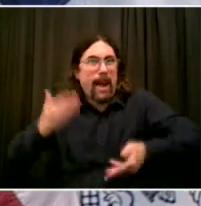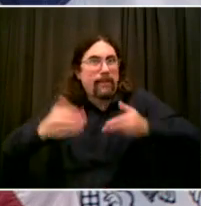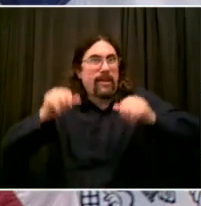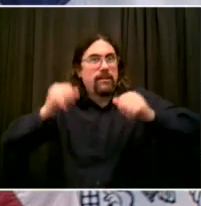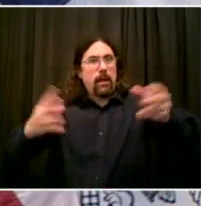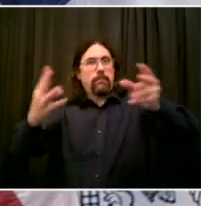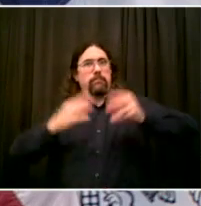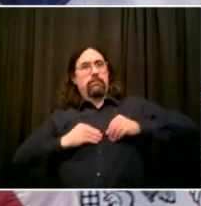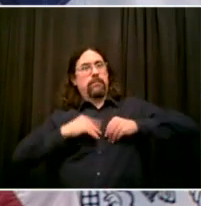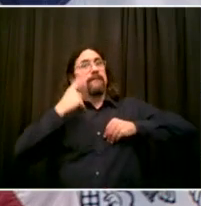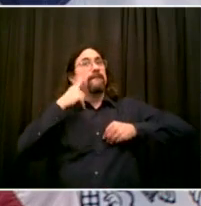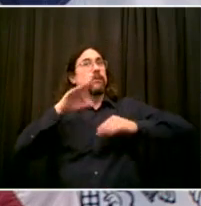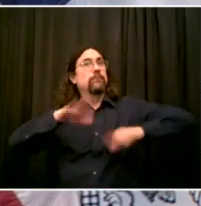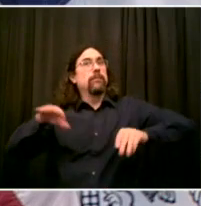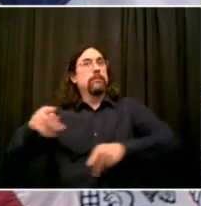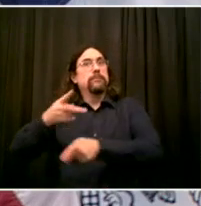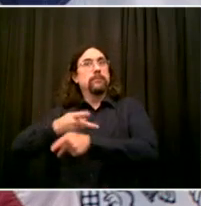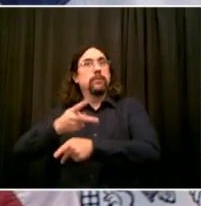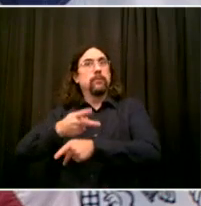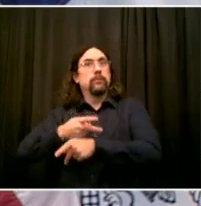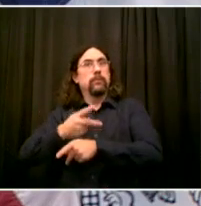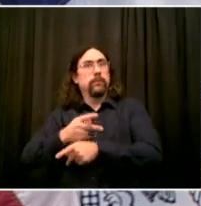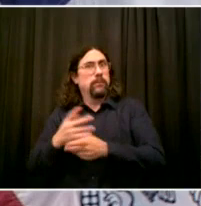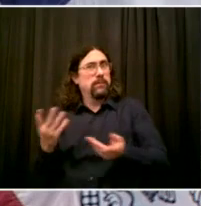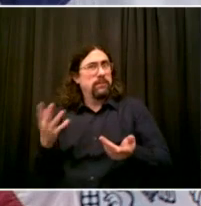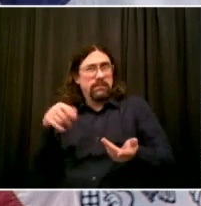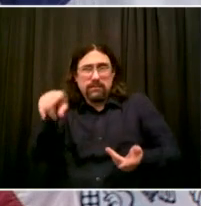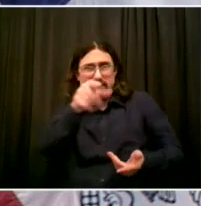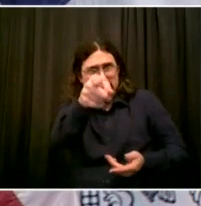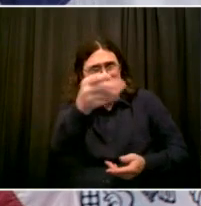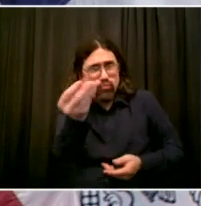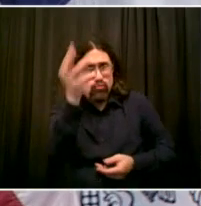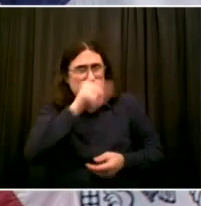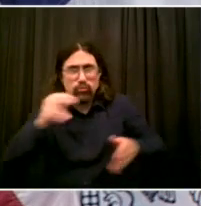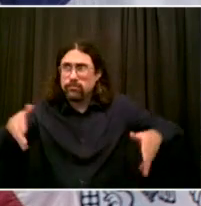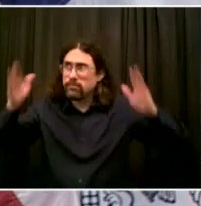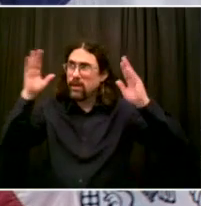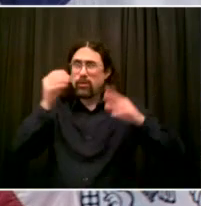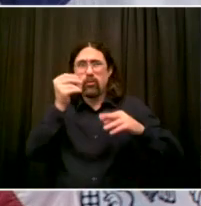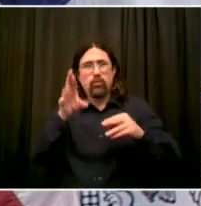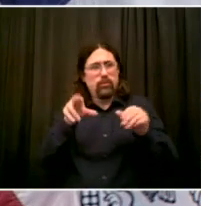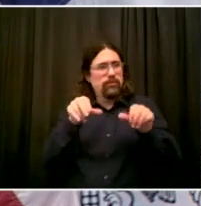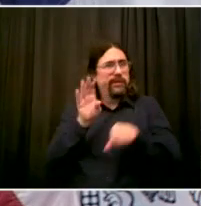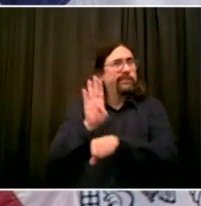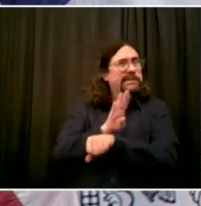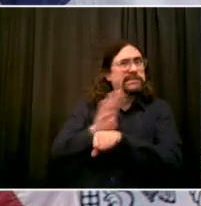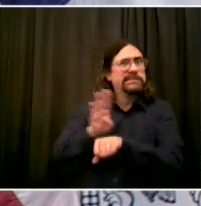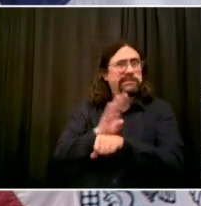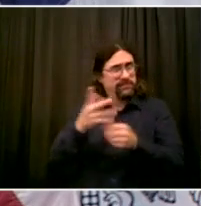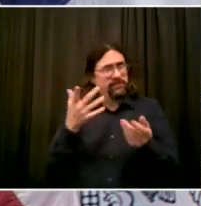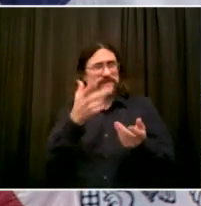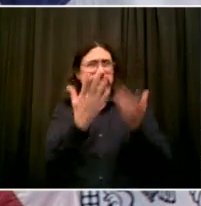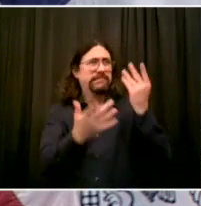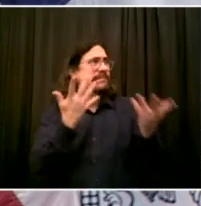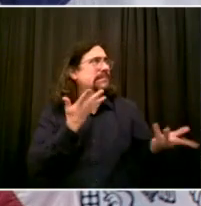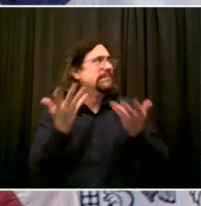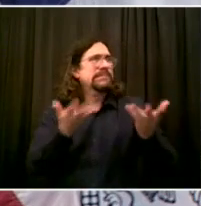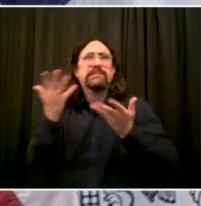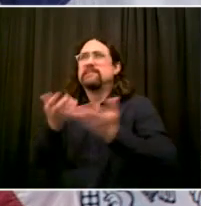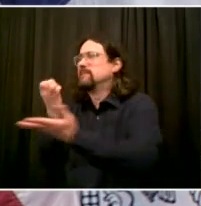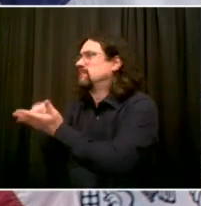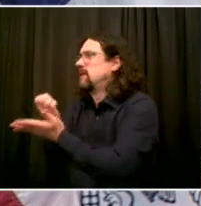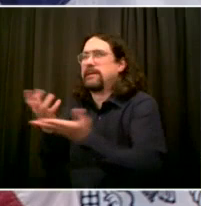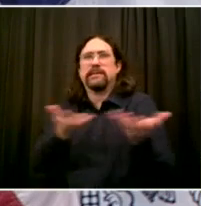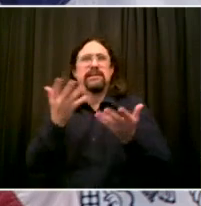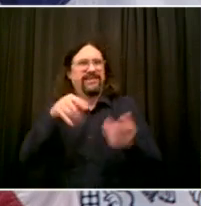obviously bring in some revenue at the same time. Did you have a follow-up, Steve? Yeah, just real quick on a second topic.